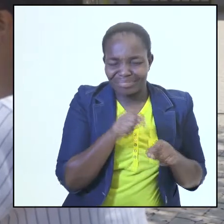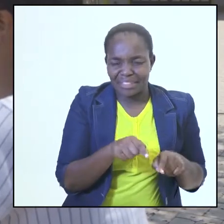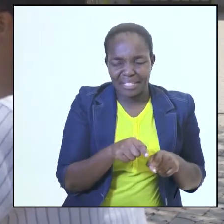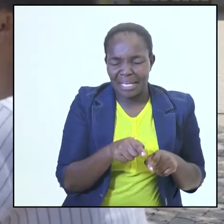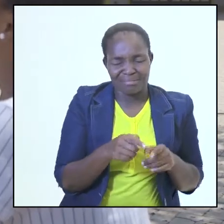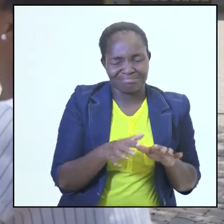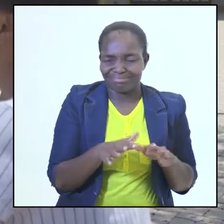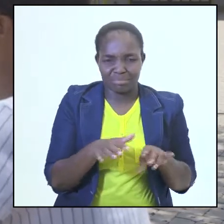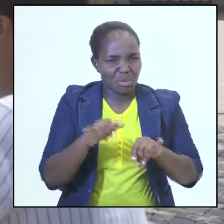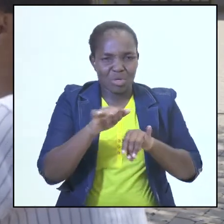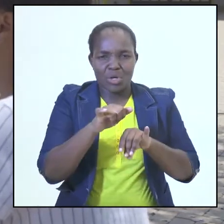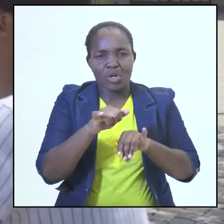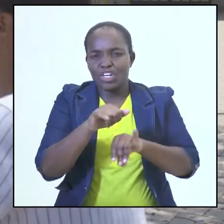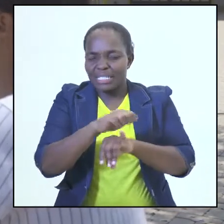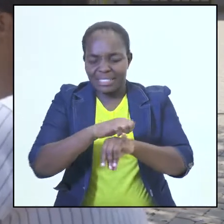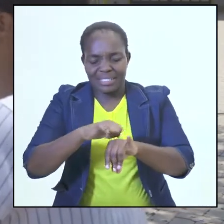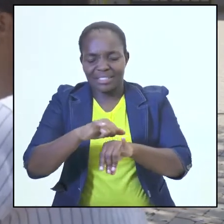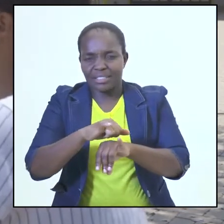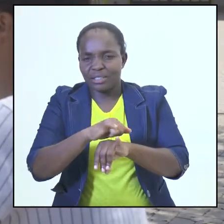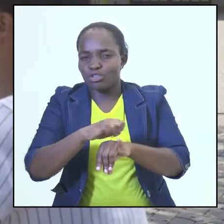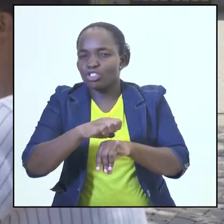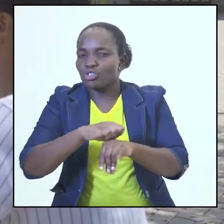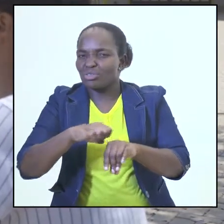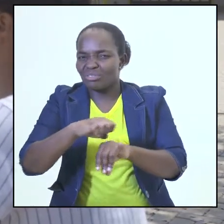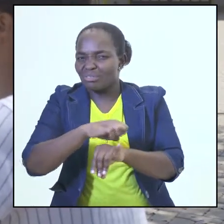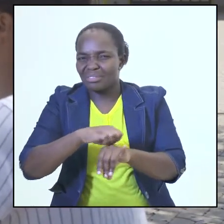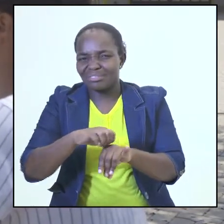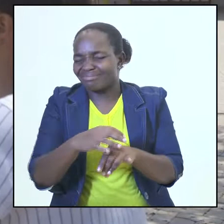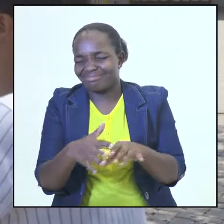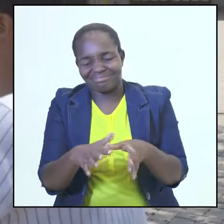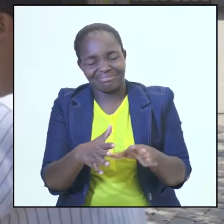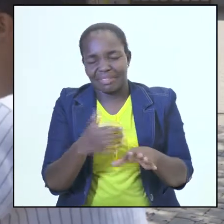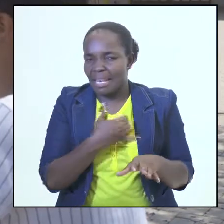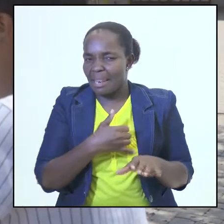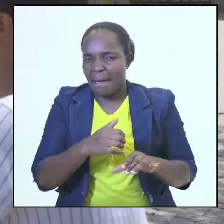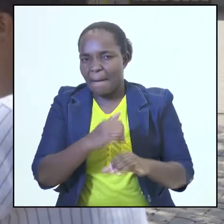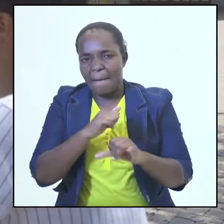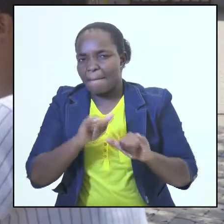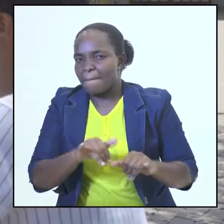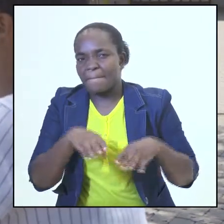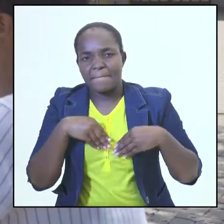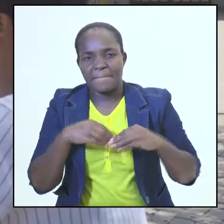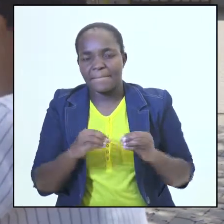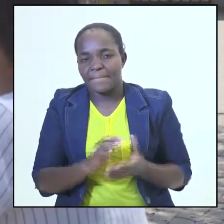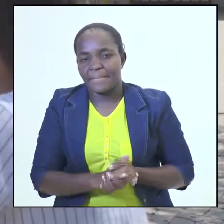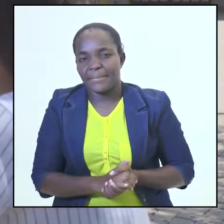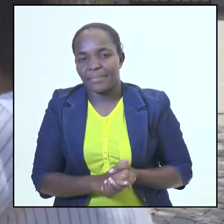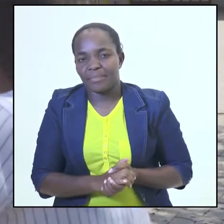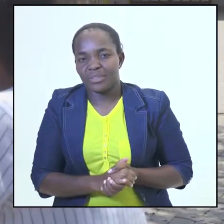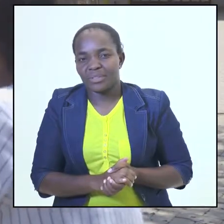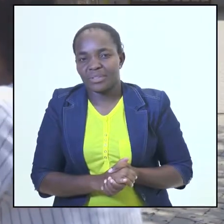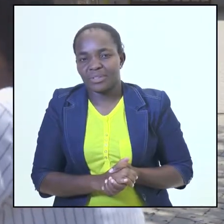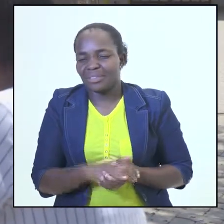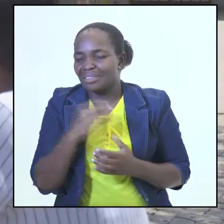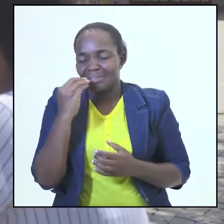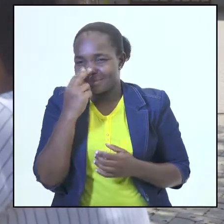their Etosha. But this rhino arrived in an airplane with a bag of apples as his food.